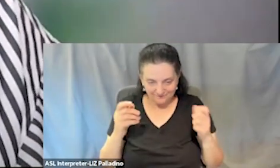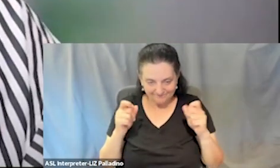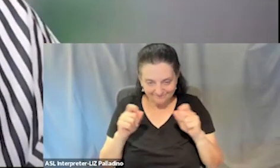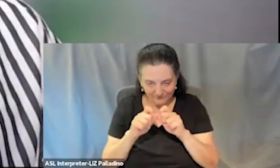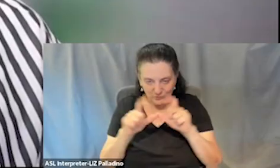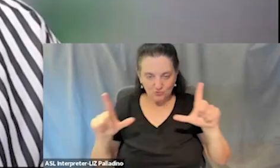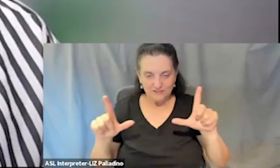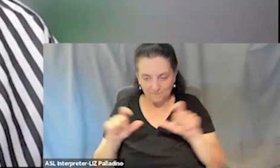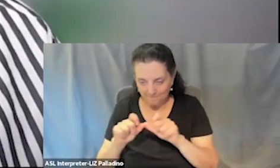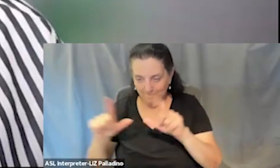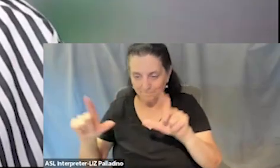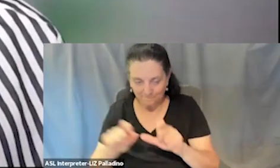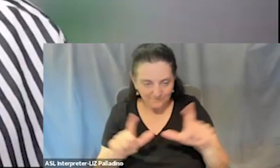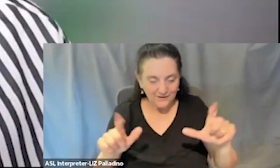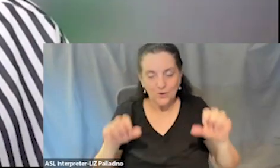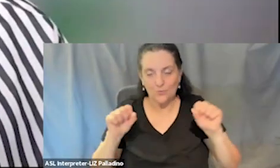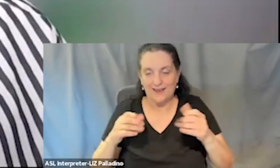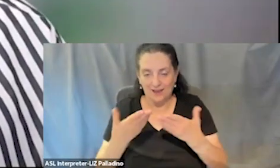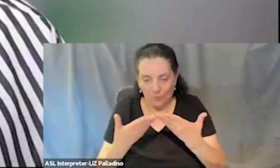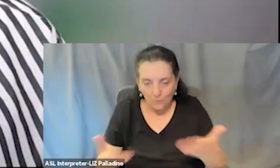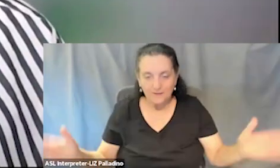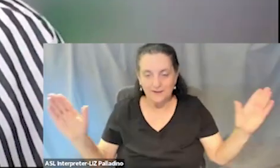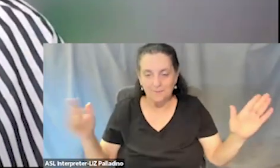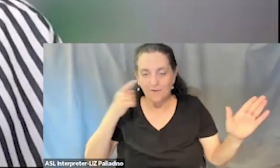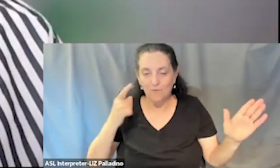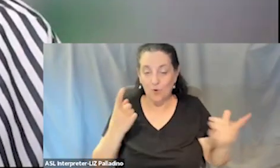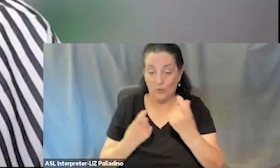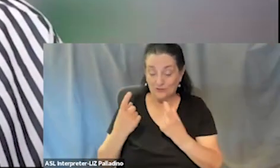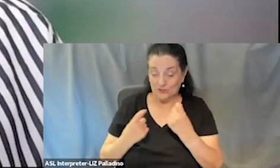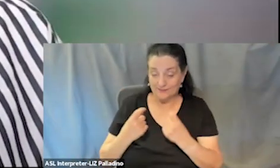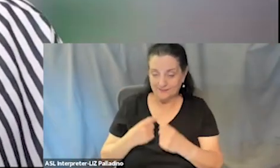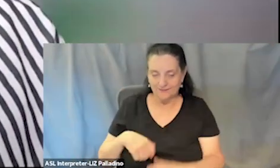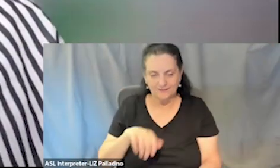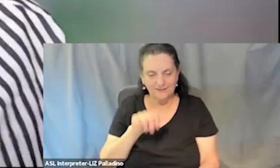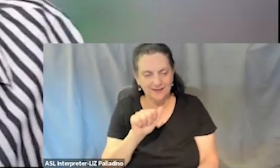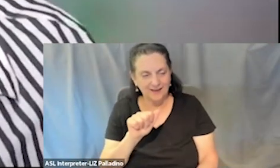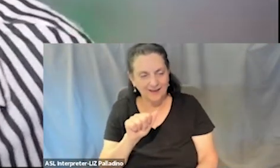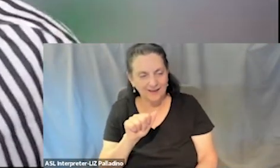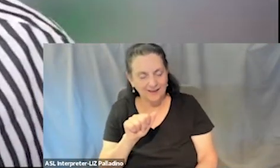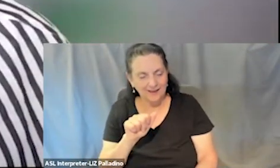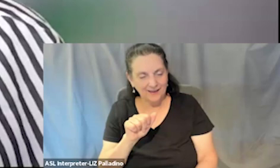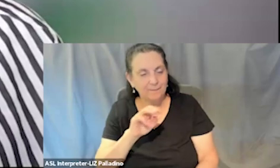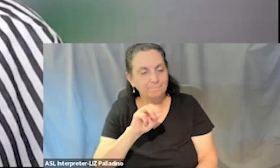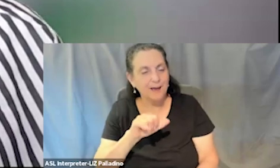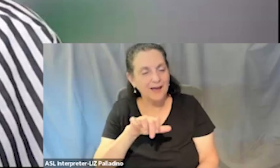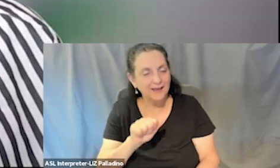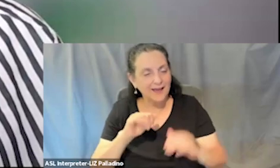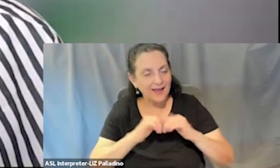can start to open up for questions. Ariana, how would you, Maya?